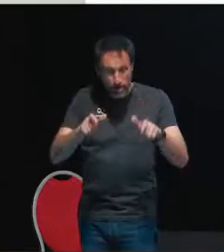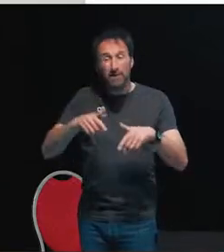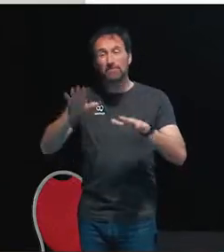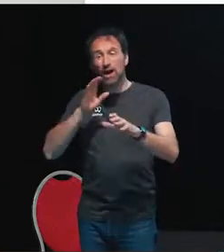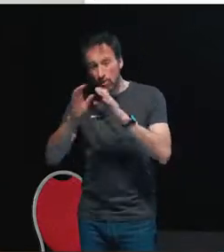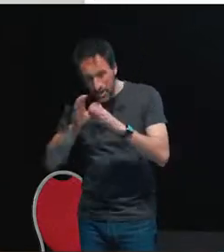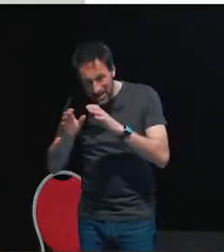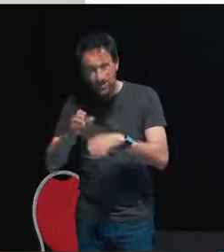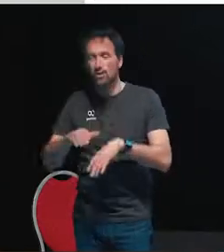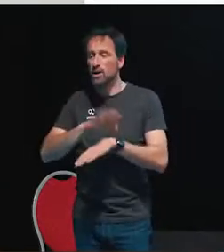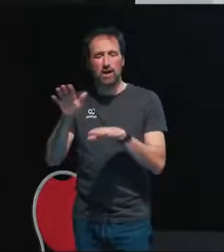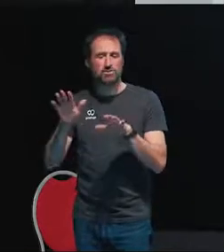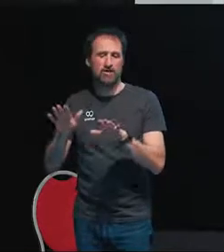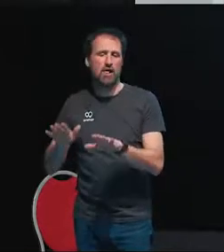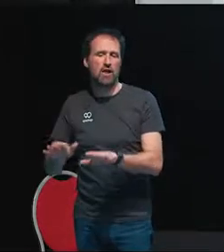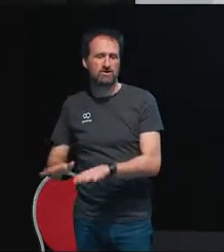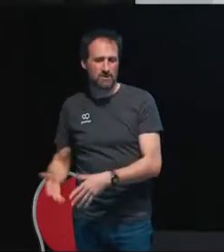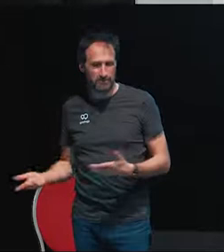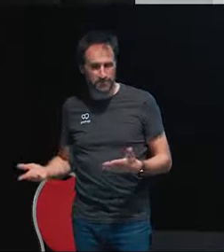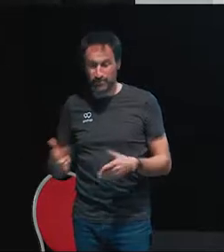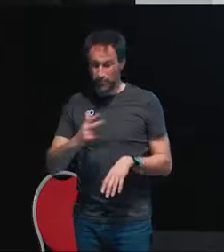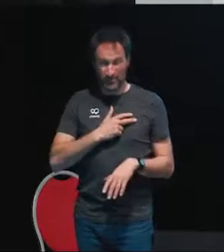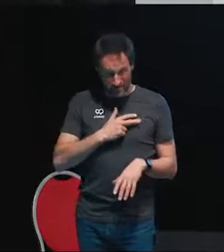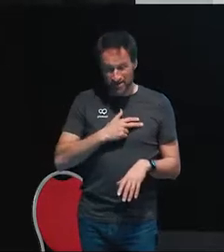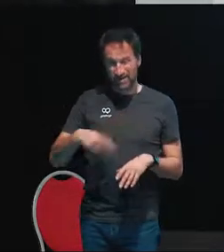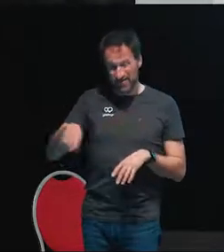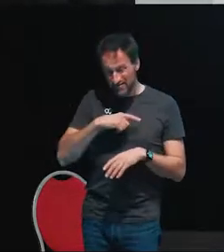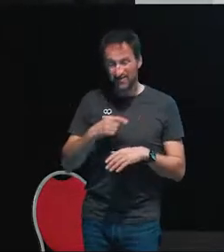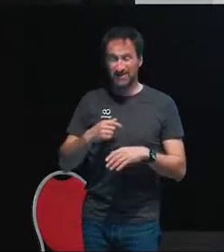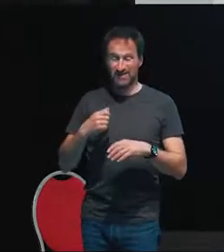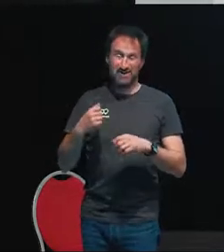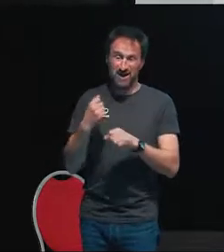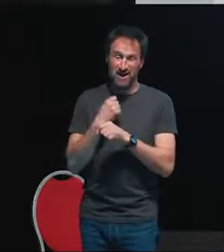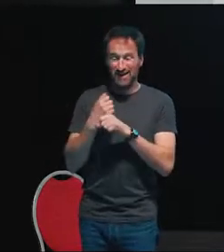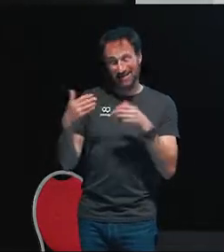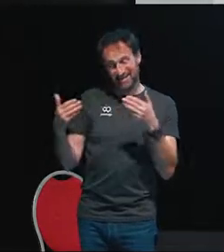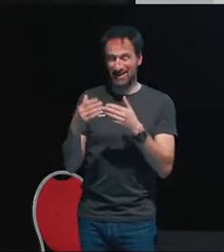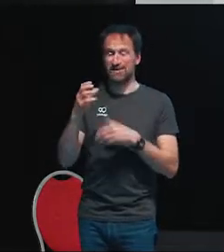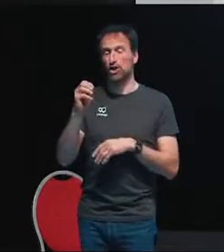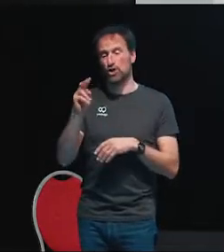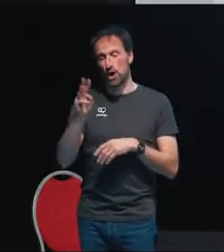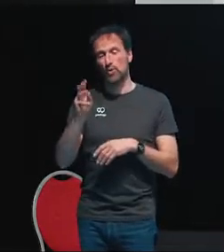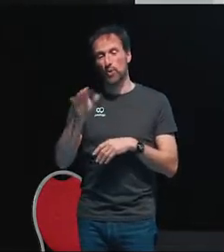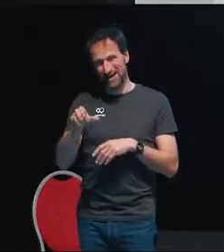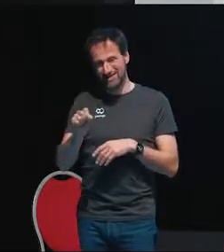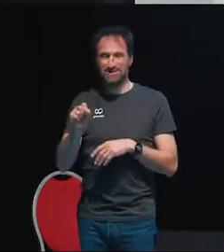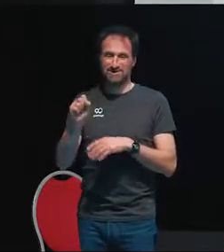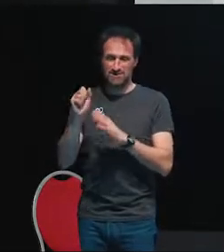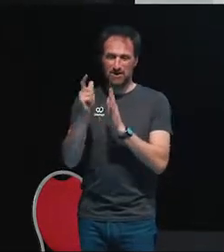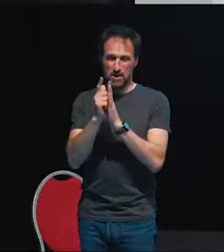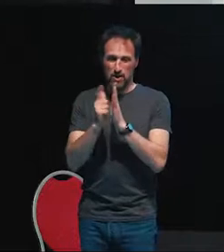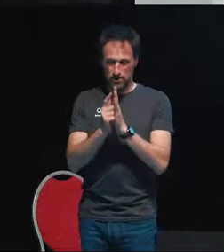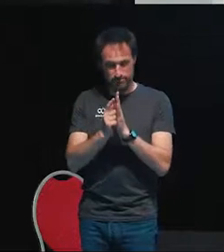and the reality is we're working against Conway's law as you probably know if you've heard of this term before